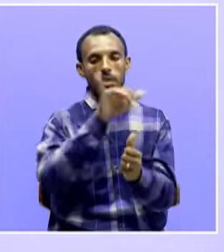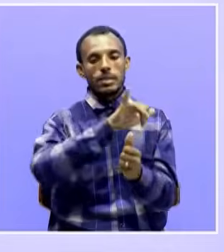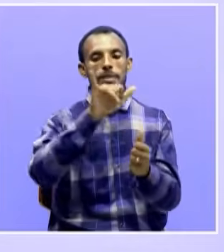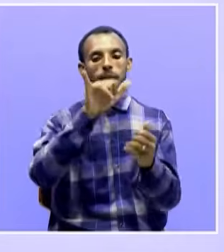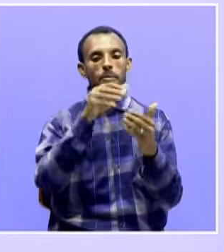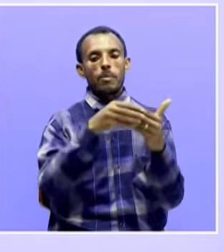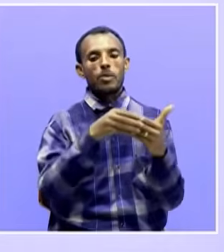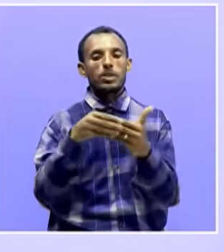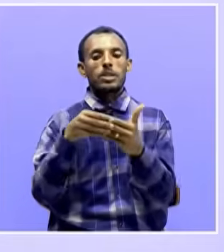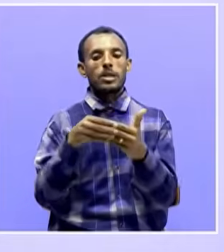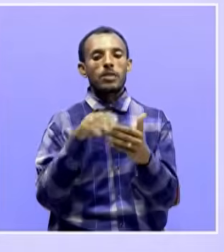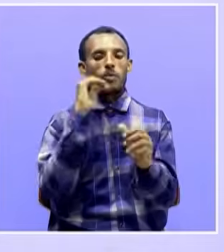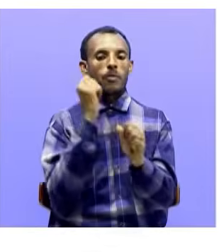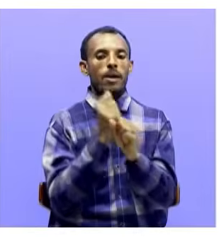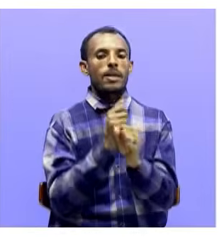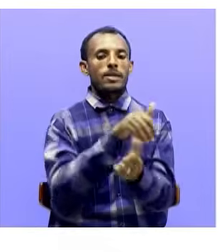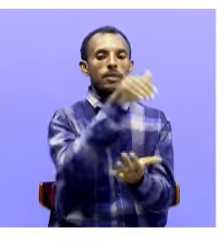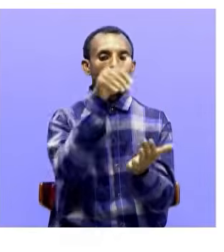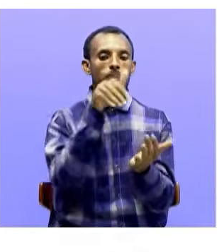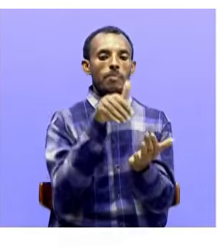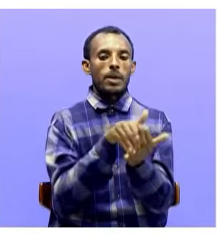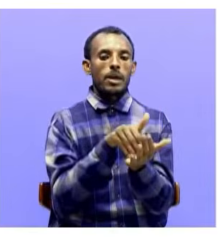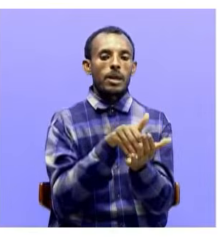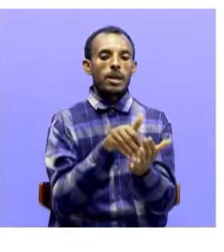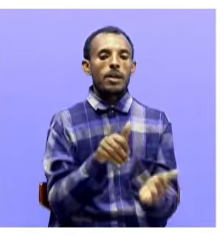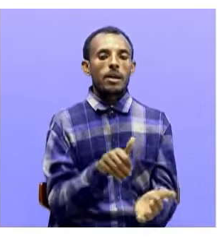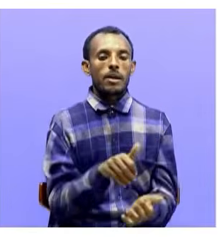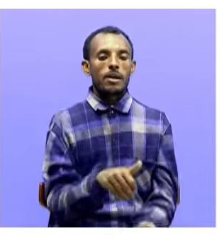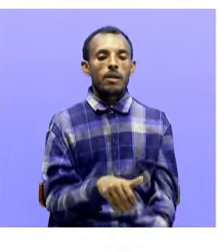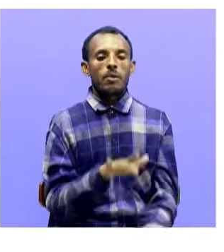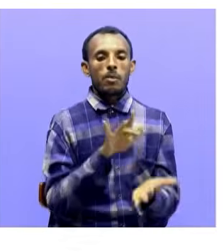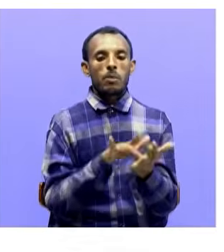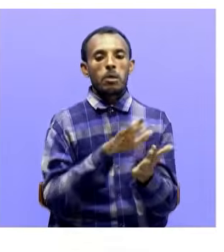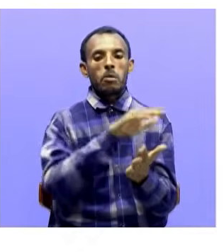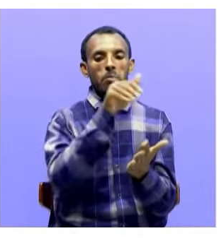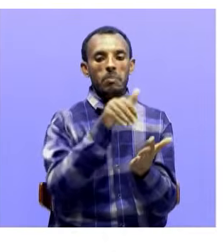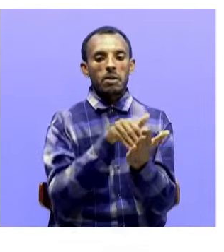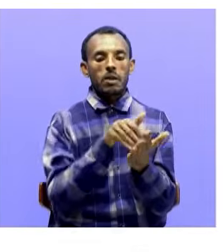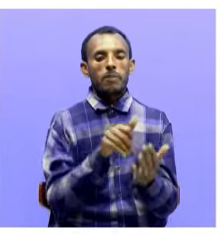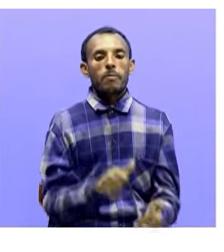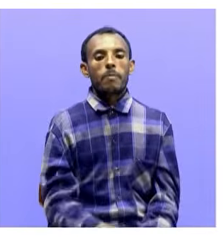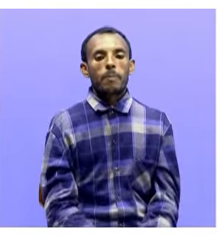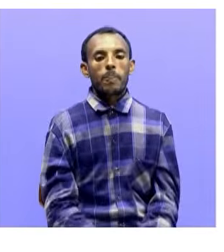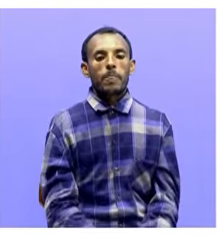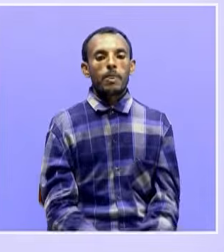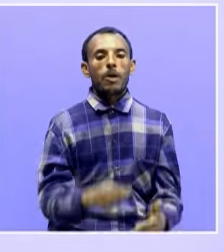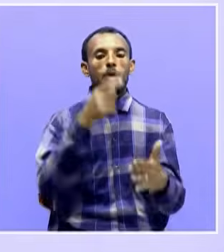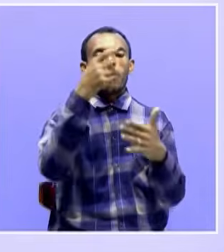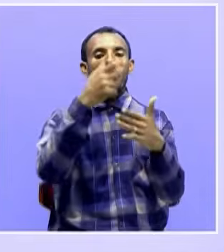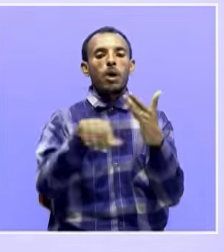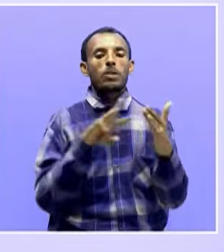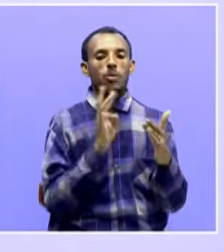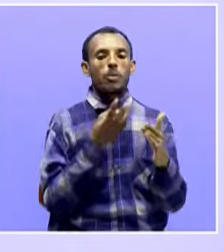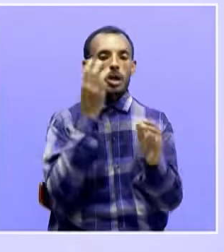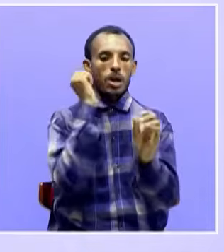Look, to find the median, what you do is,